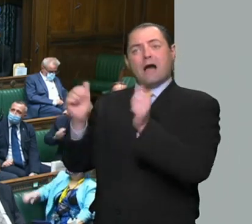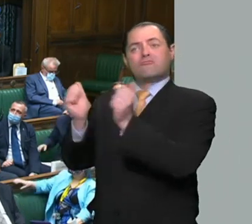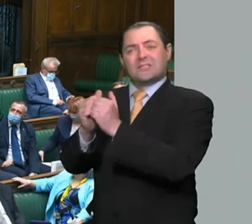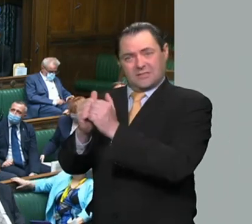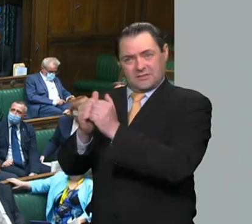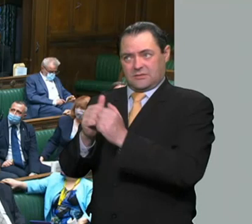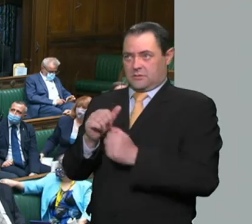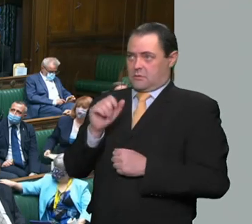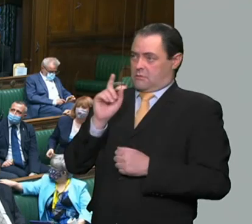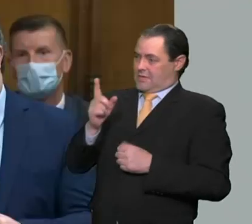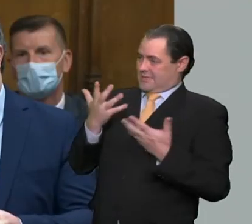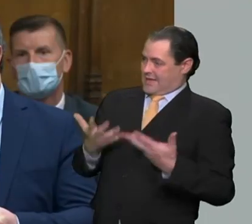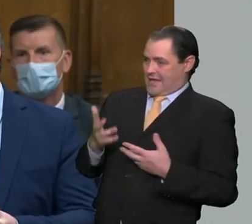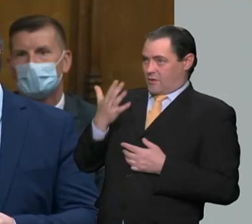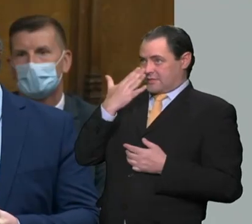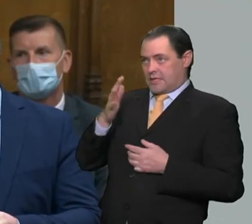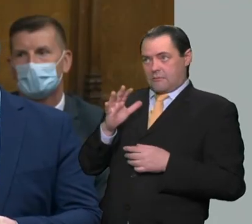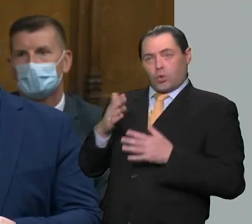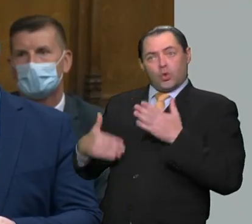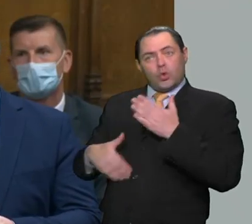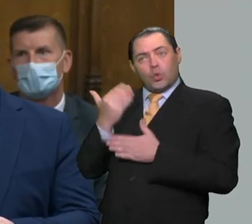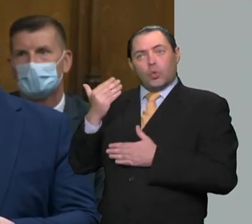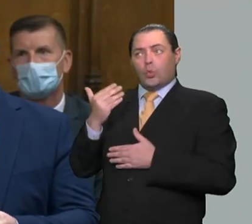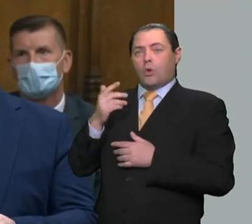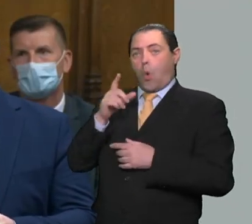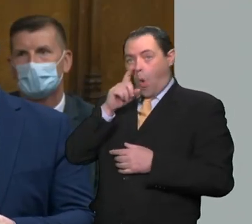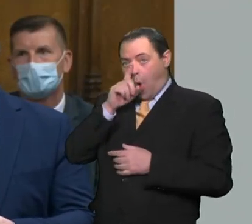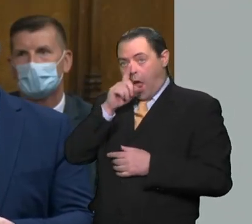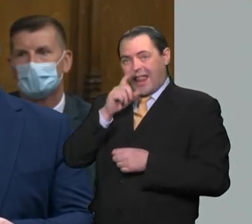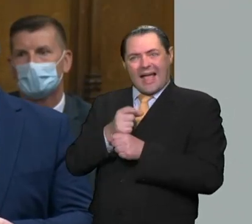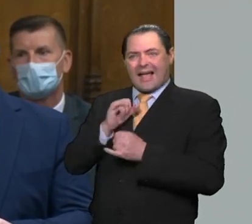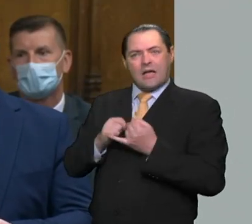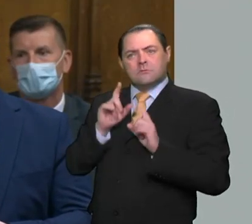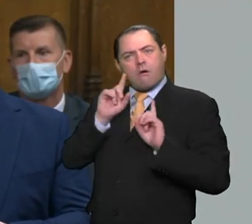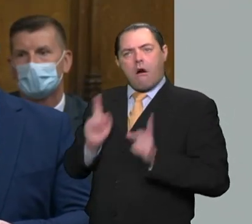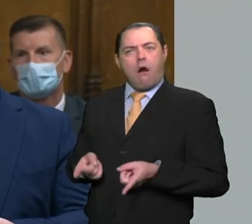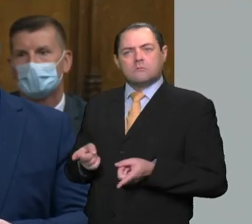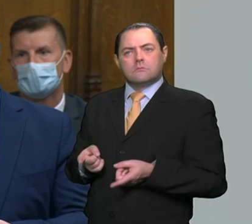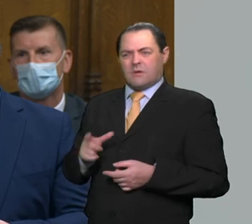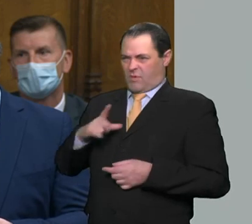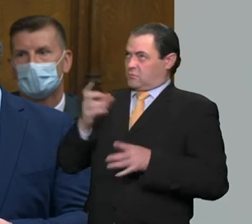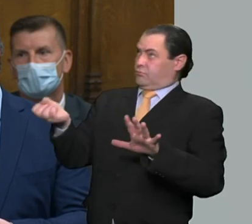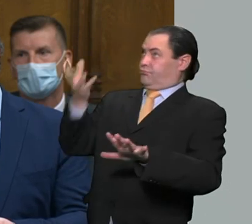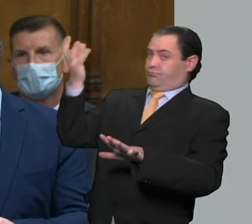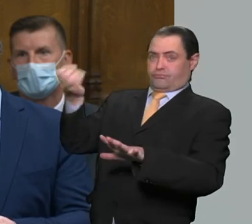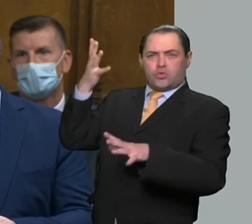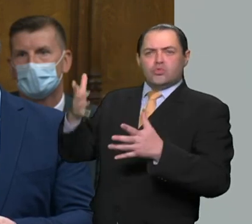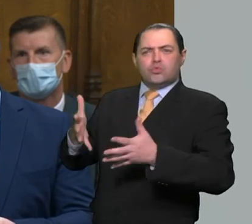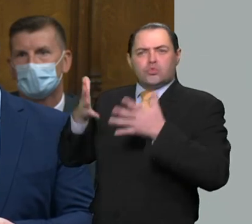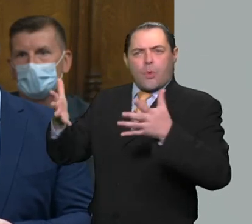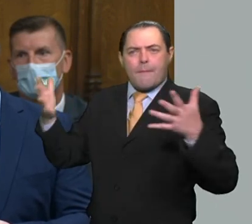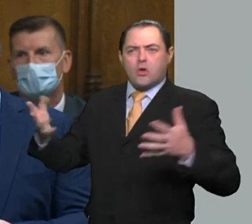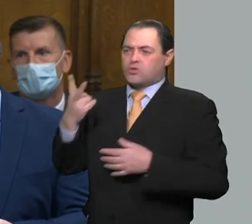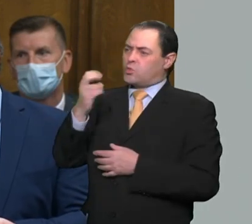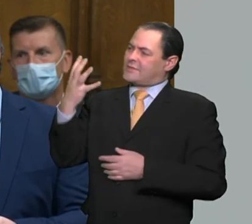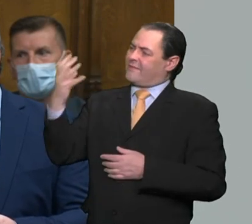making clear there shouldn't be any new exploitation of oil or gas fields if the world is to meet the 2050 target for carbon